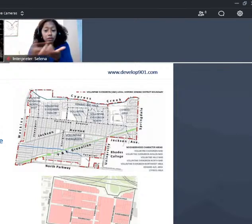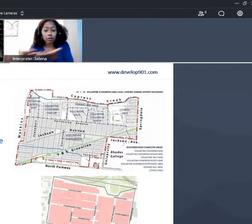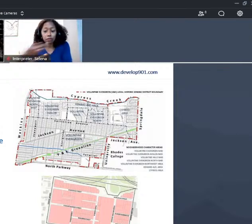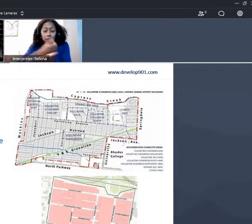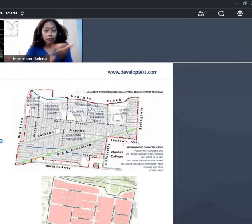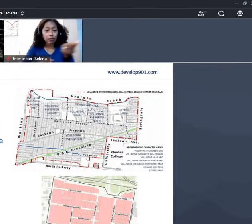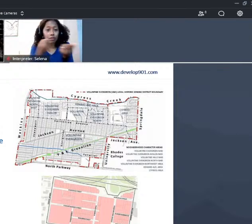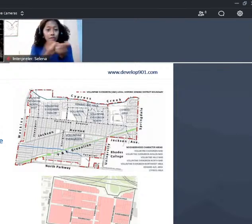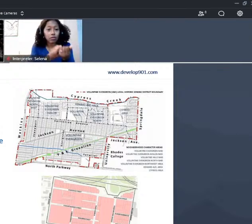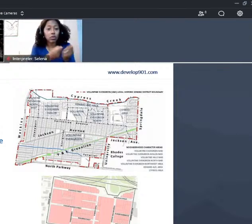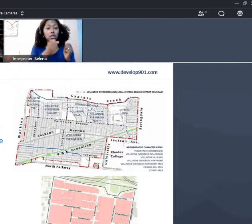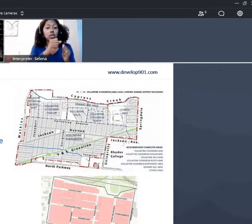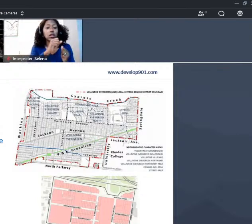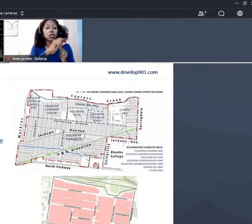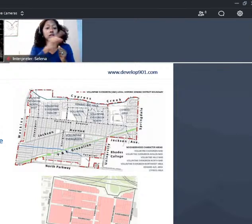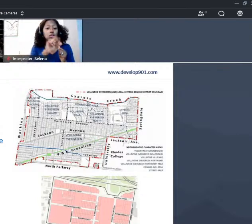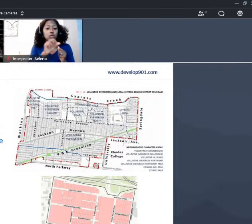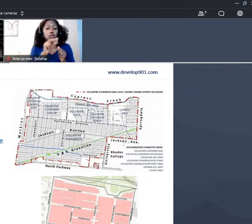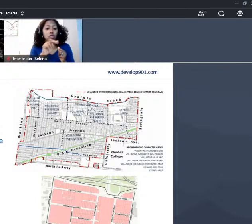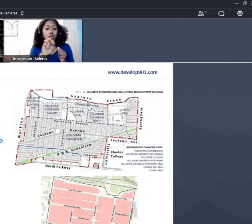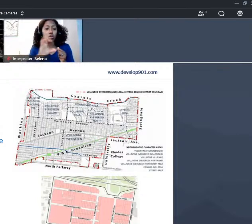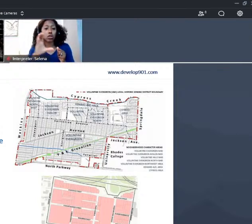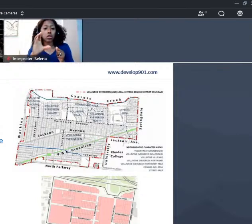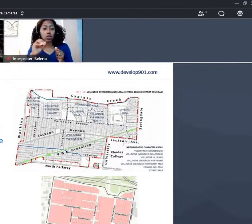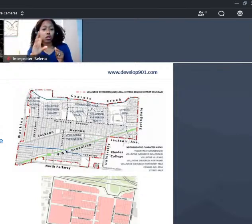administration of a zoning code and a historic district